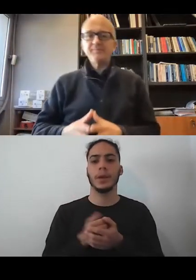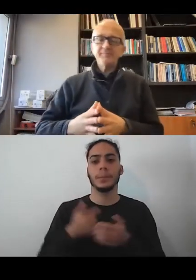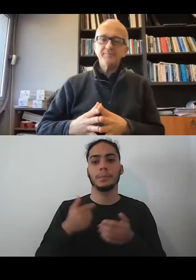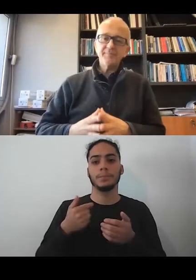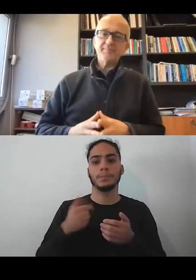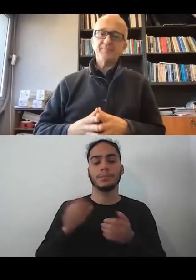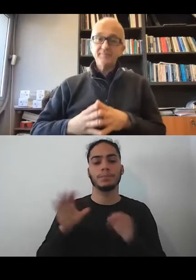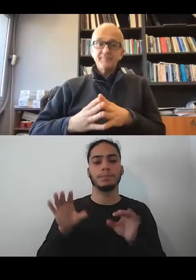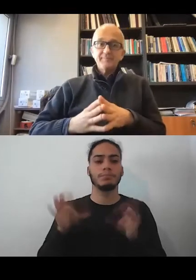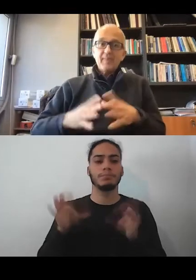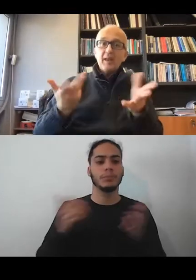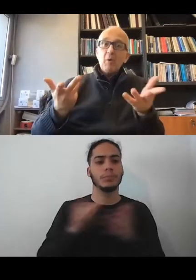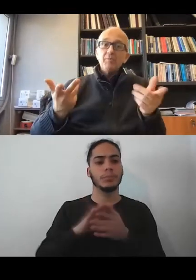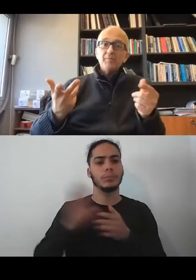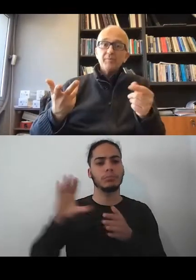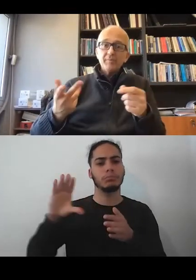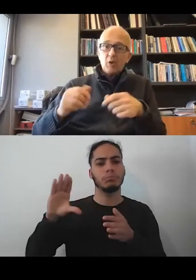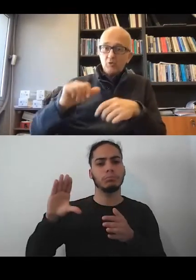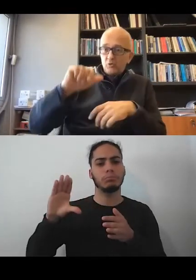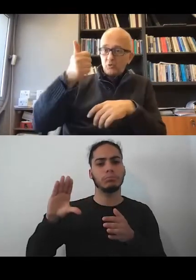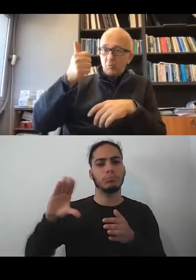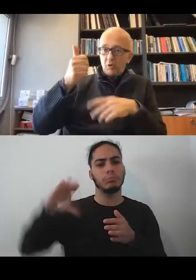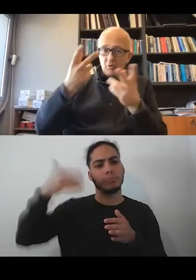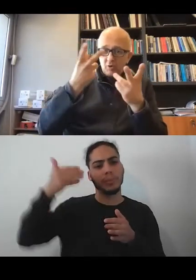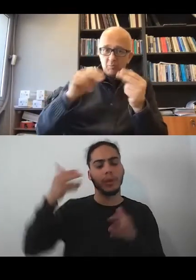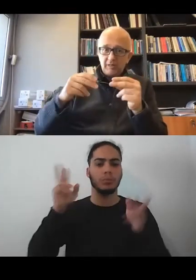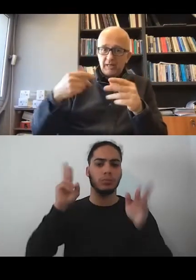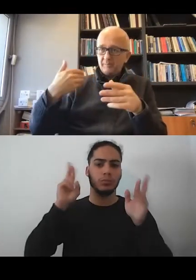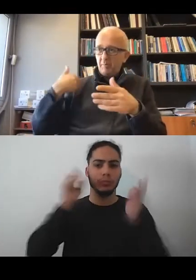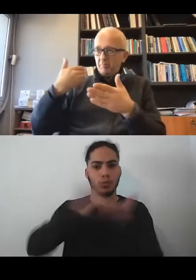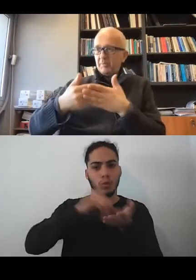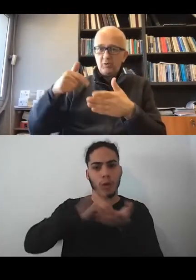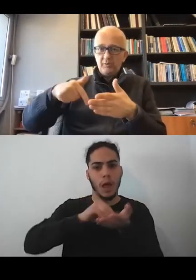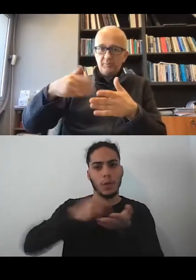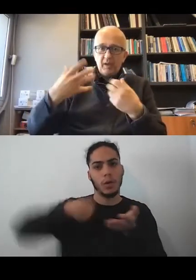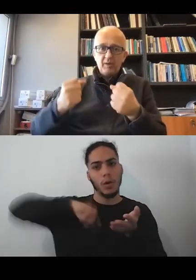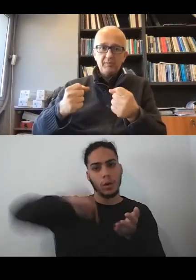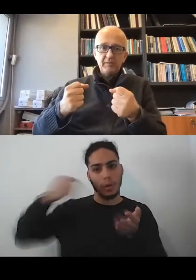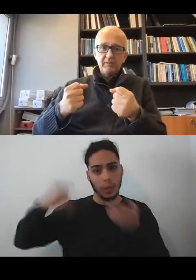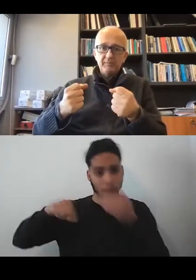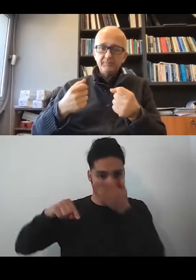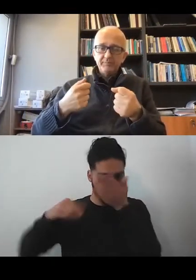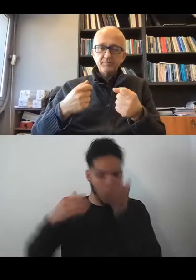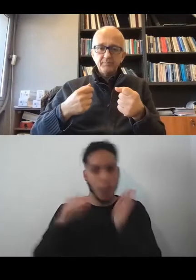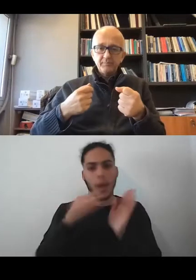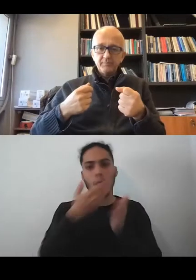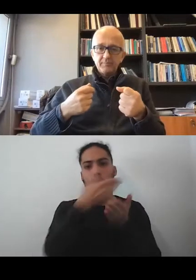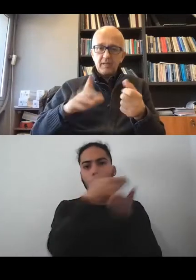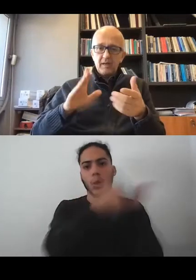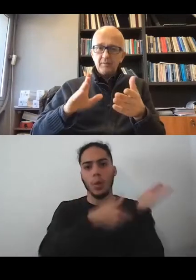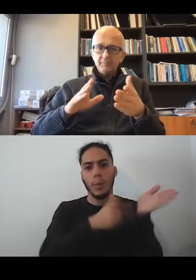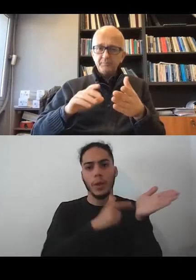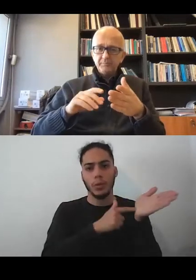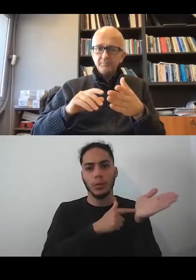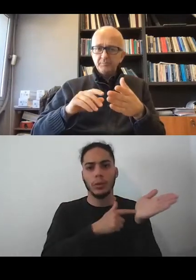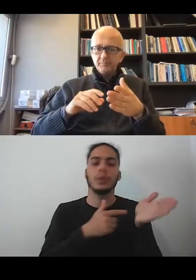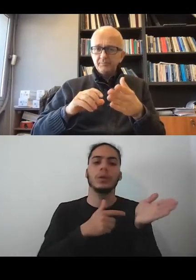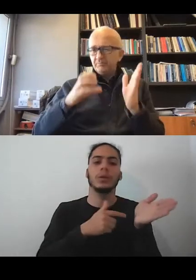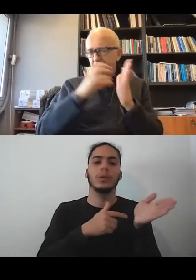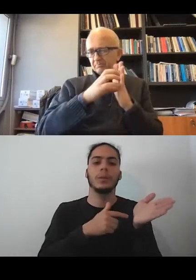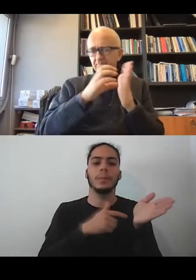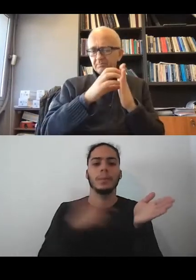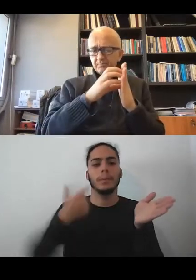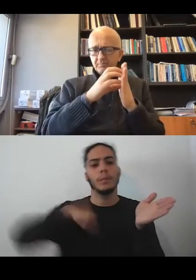Well, the first output that we have is a document which in which we